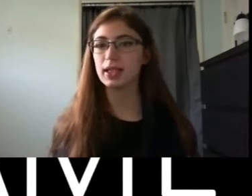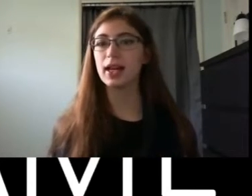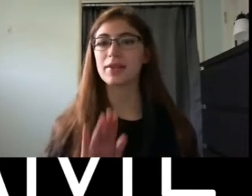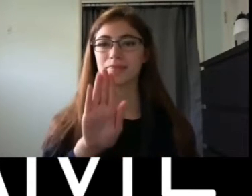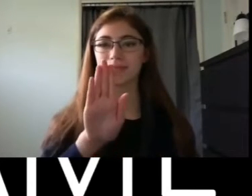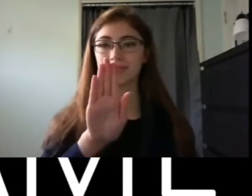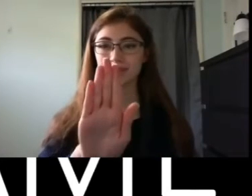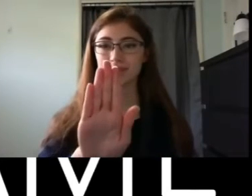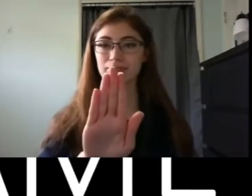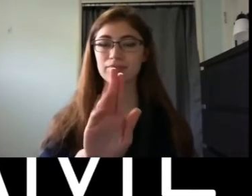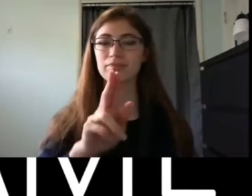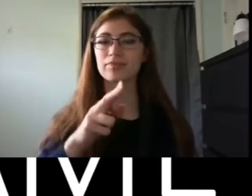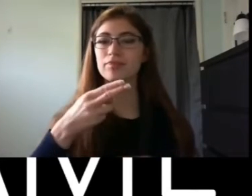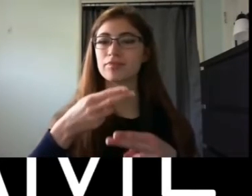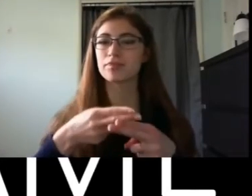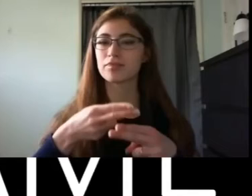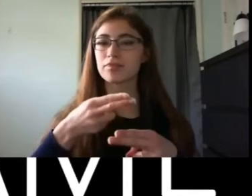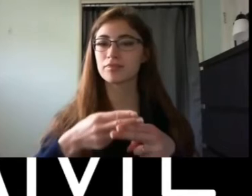going to sign that.